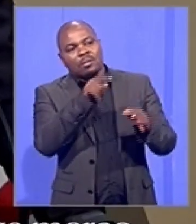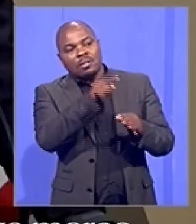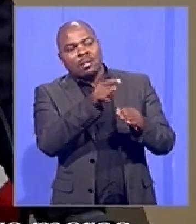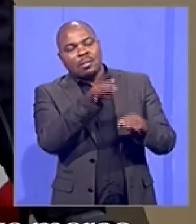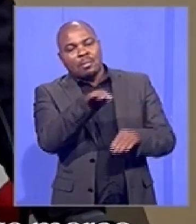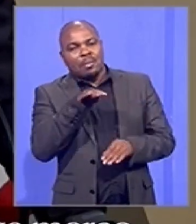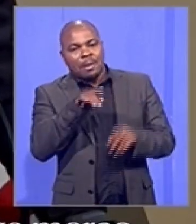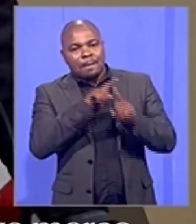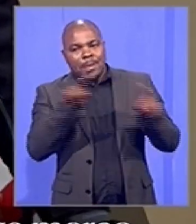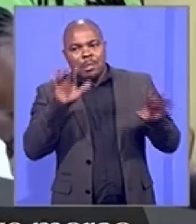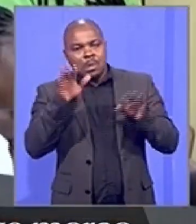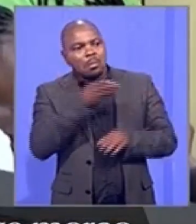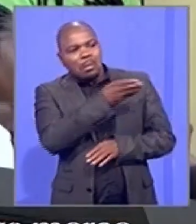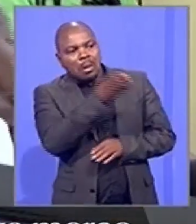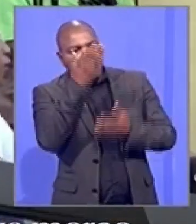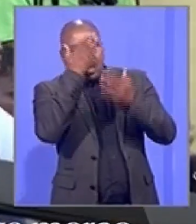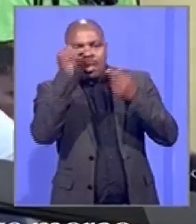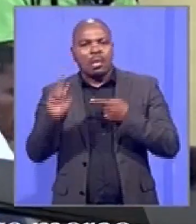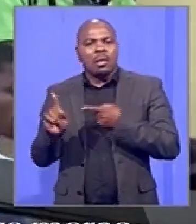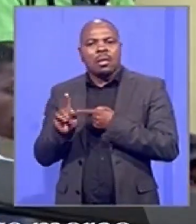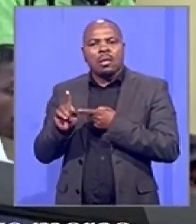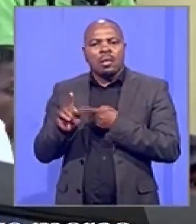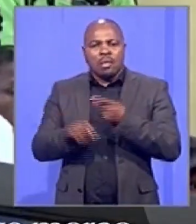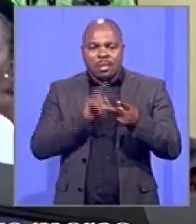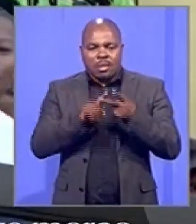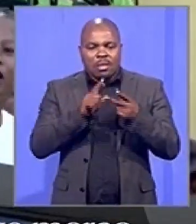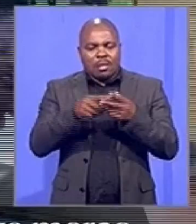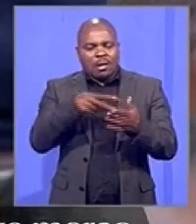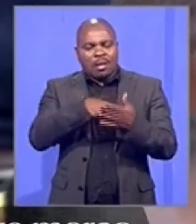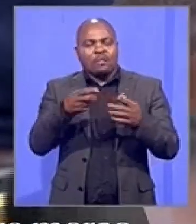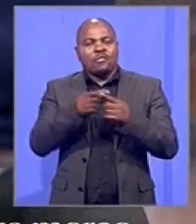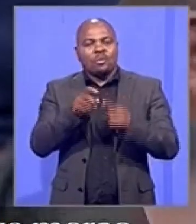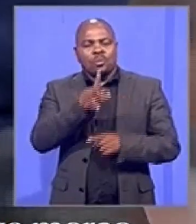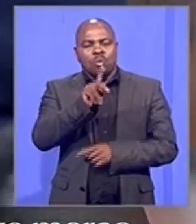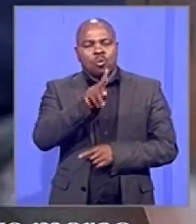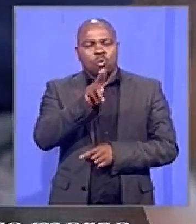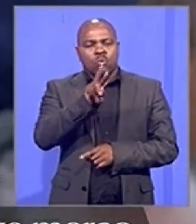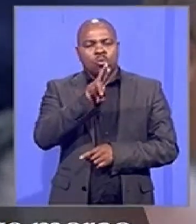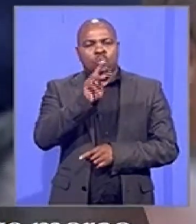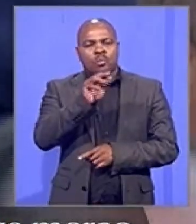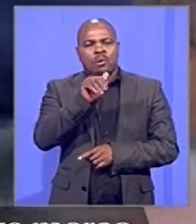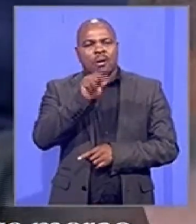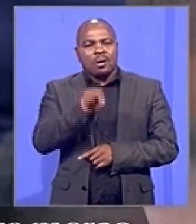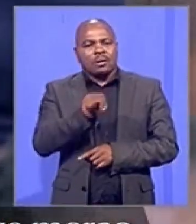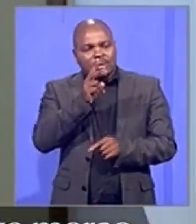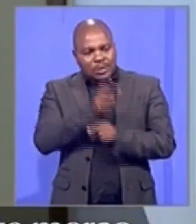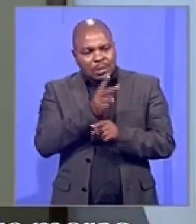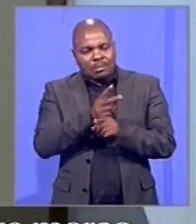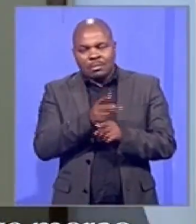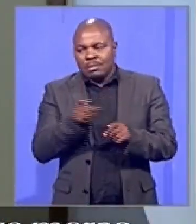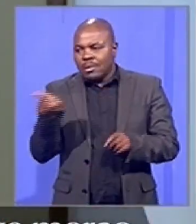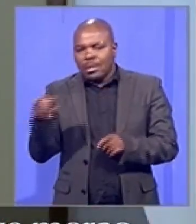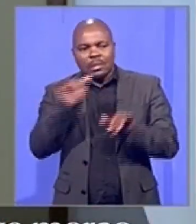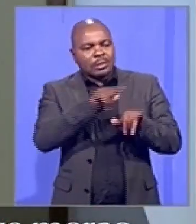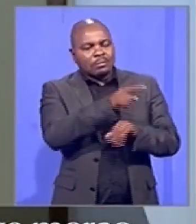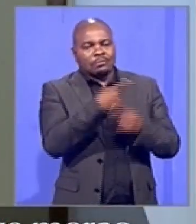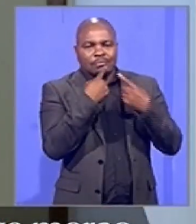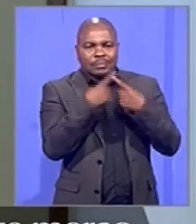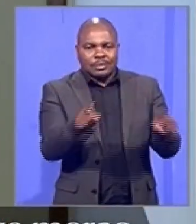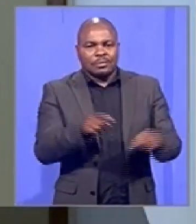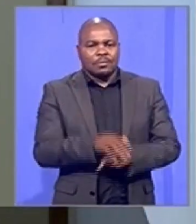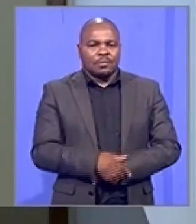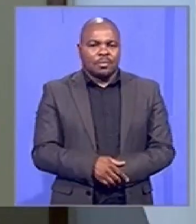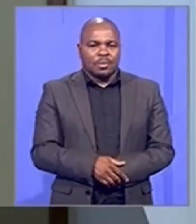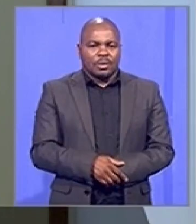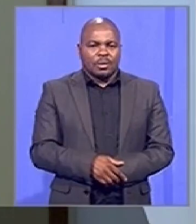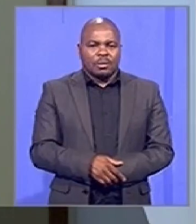itseng kwa atereseng eo. O neetse gape aterese ya kwa Kuruman fela ga dule kwa go yone ka gale. The attendance of the